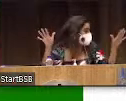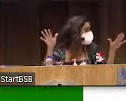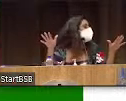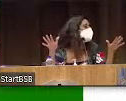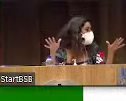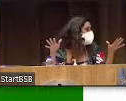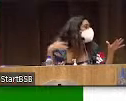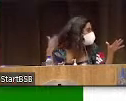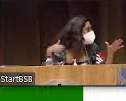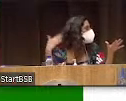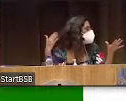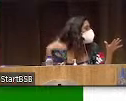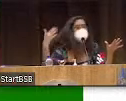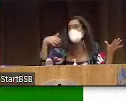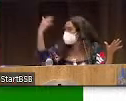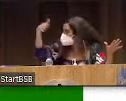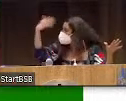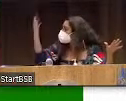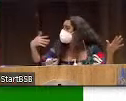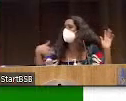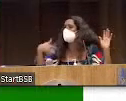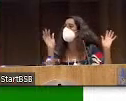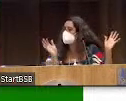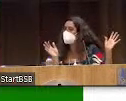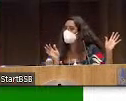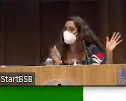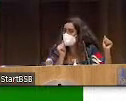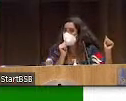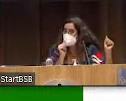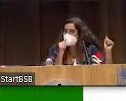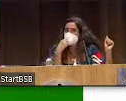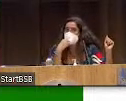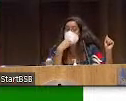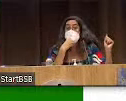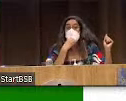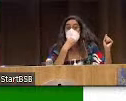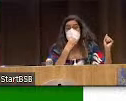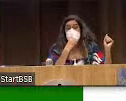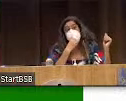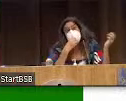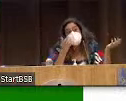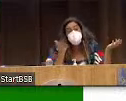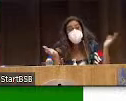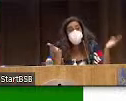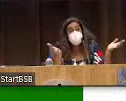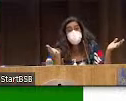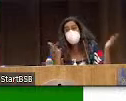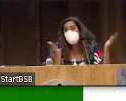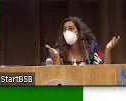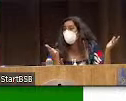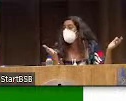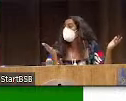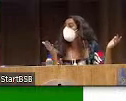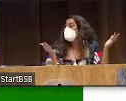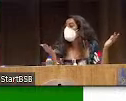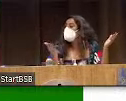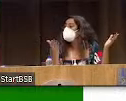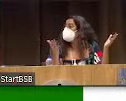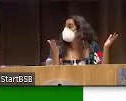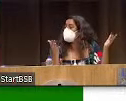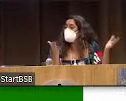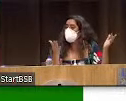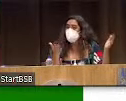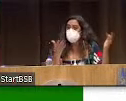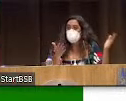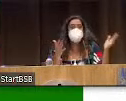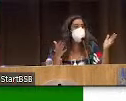lower than the 10% of the patients that still have the symptoms after the 3 weeks. And the other question